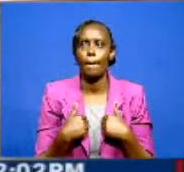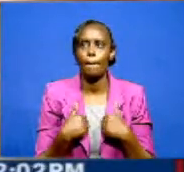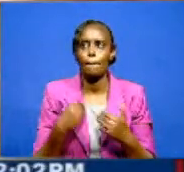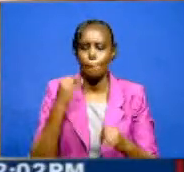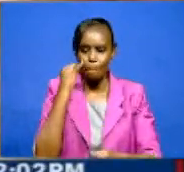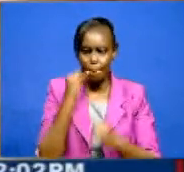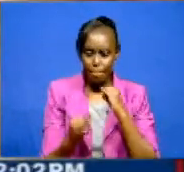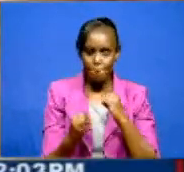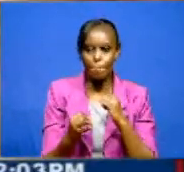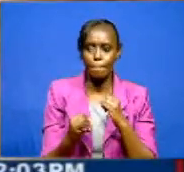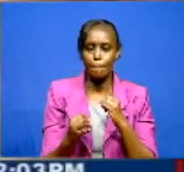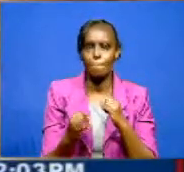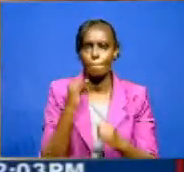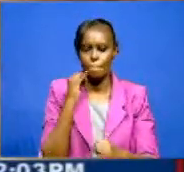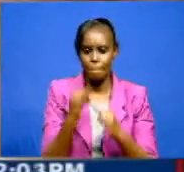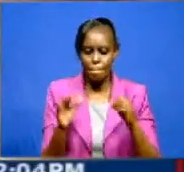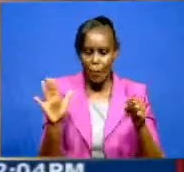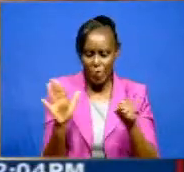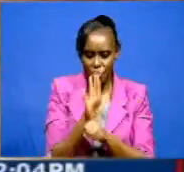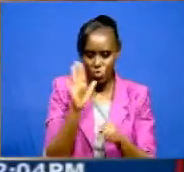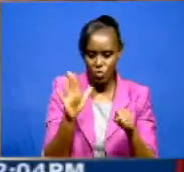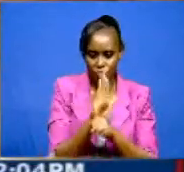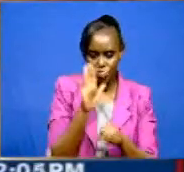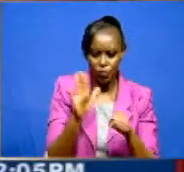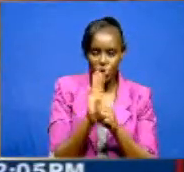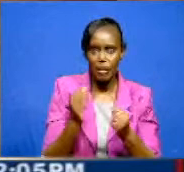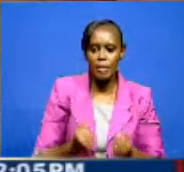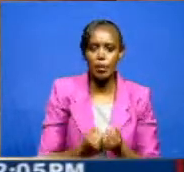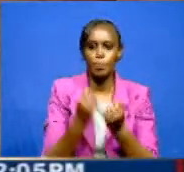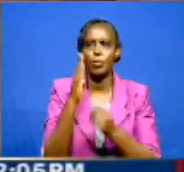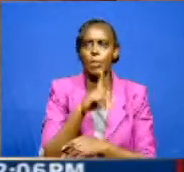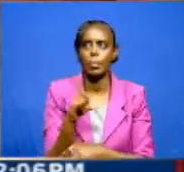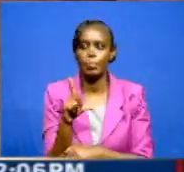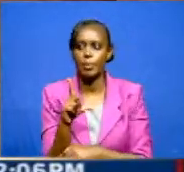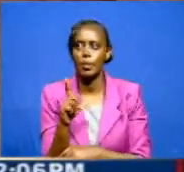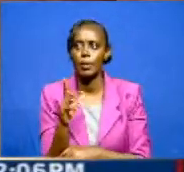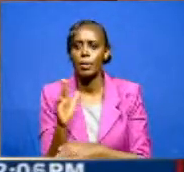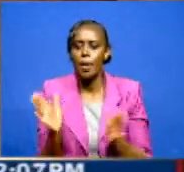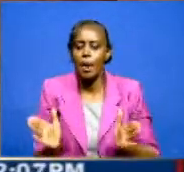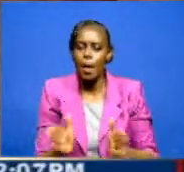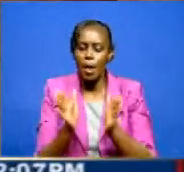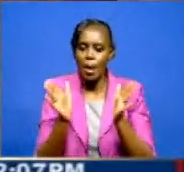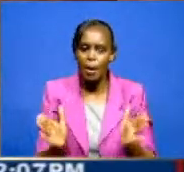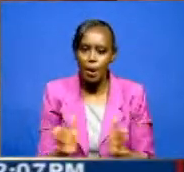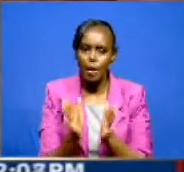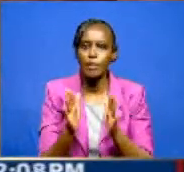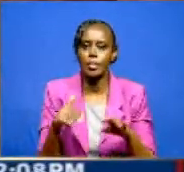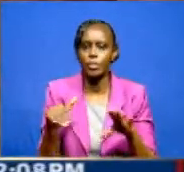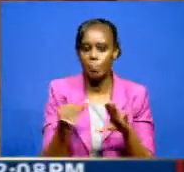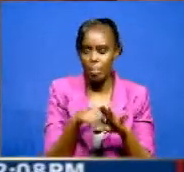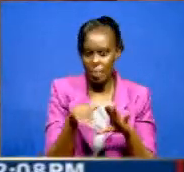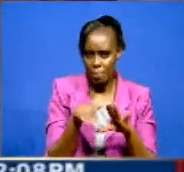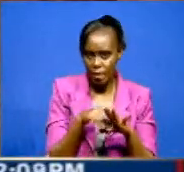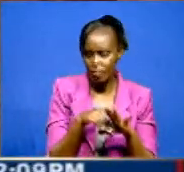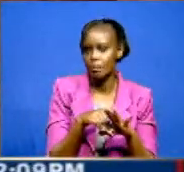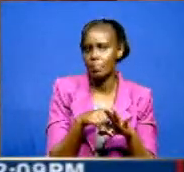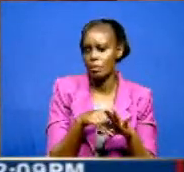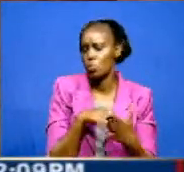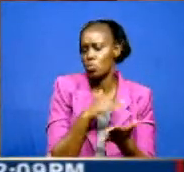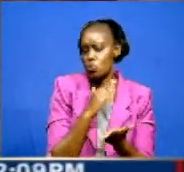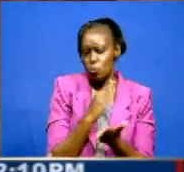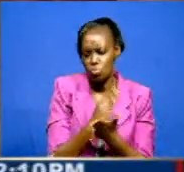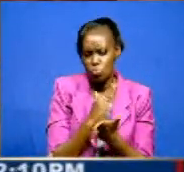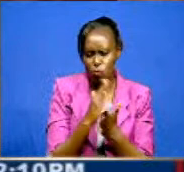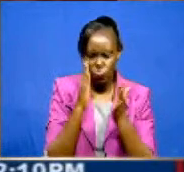finalize, because I want to say that I fully support this bill, I'd like to encourage members to really